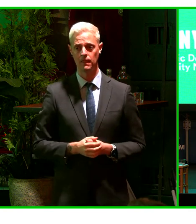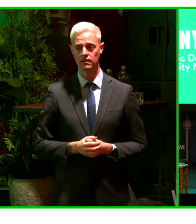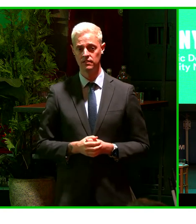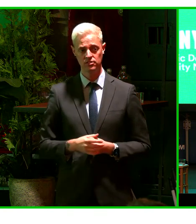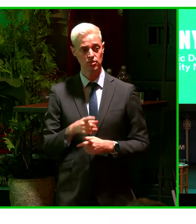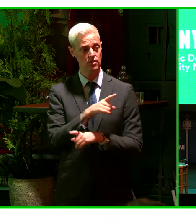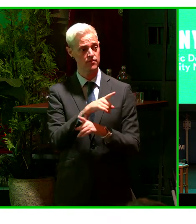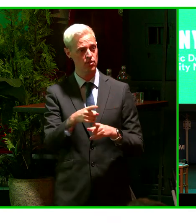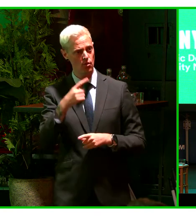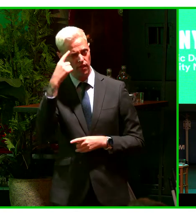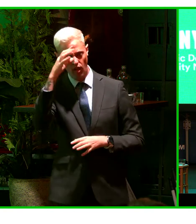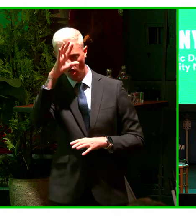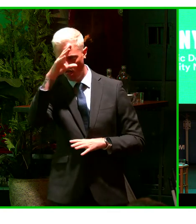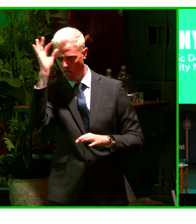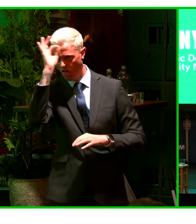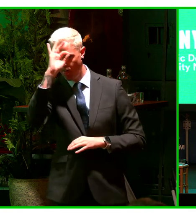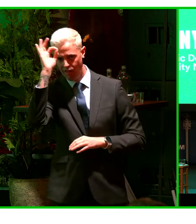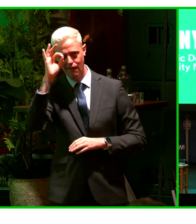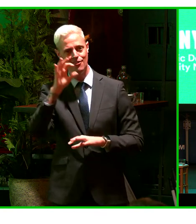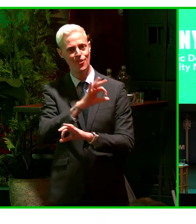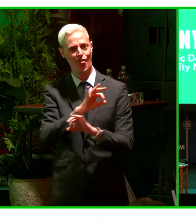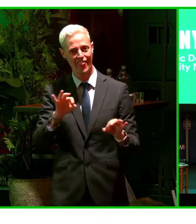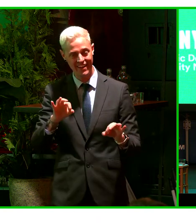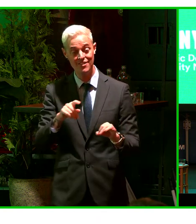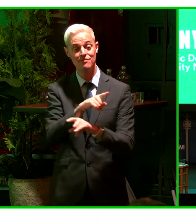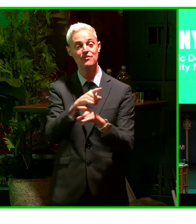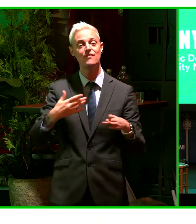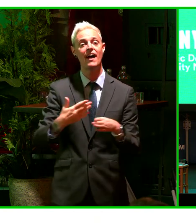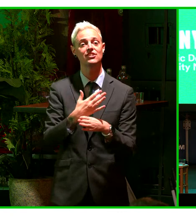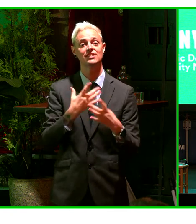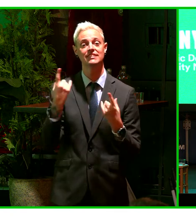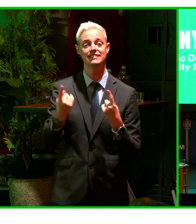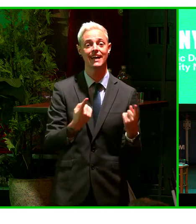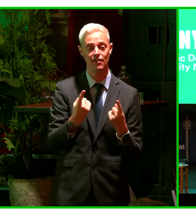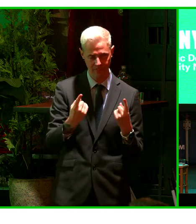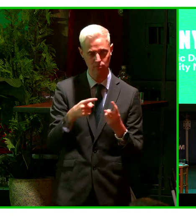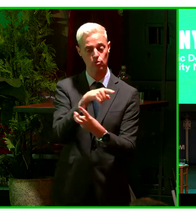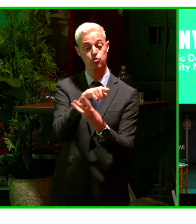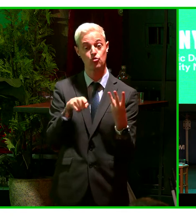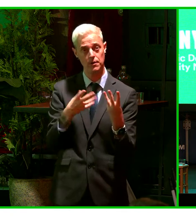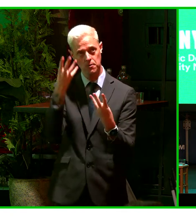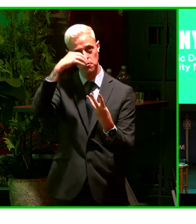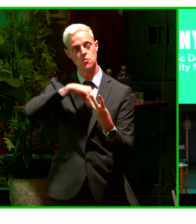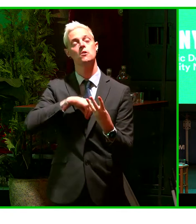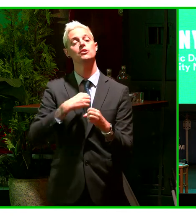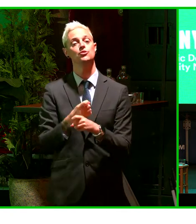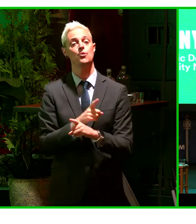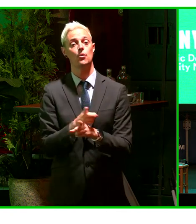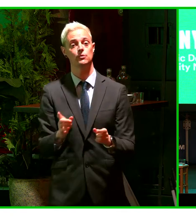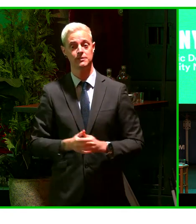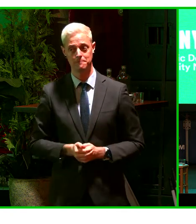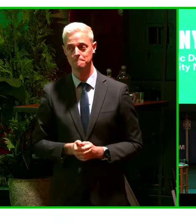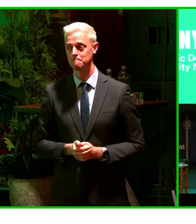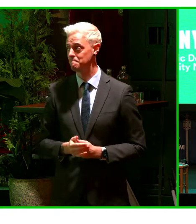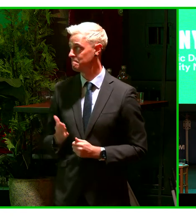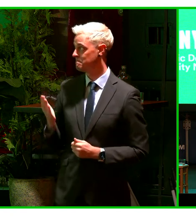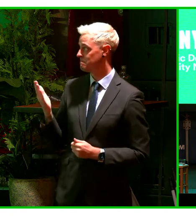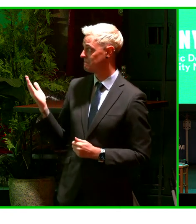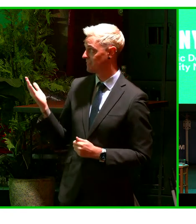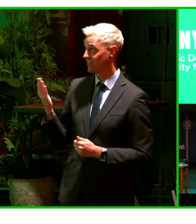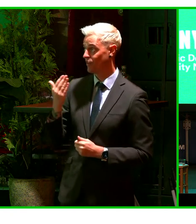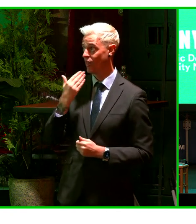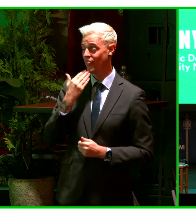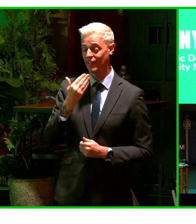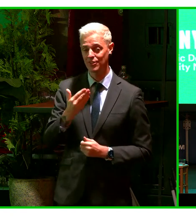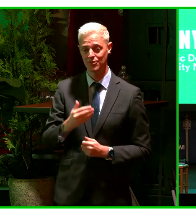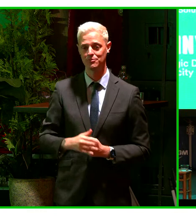today, please do take away those three practical actions that we can all take today. Thank you very much. So just a